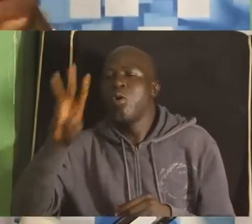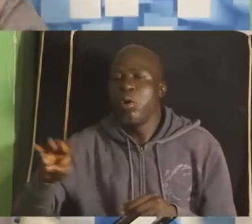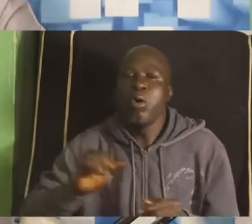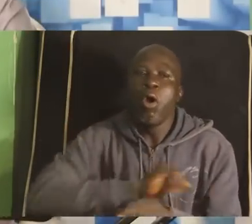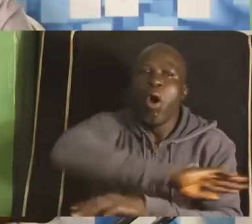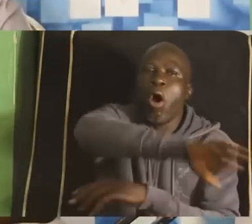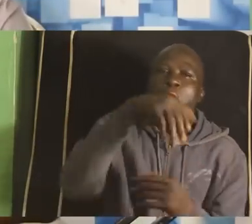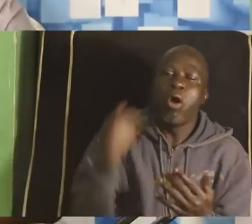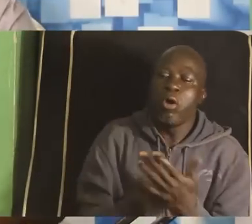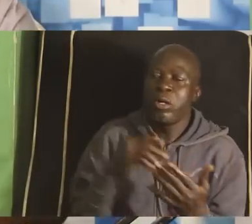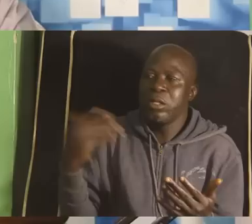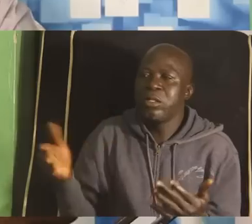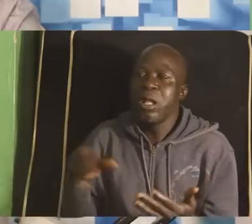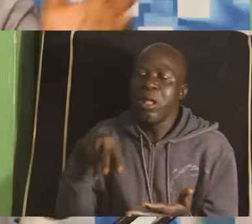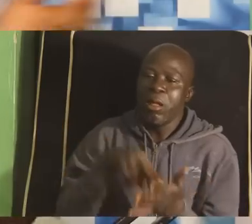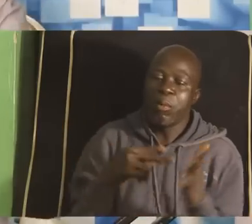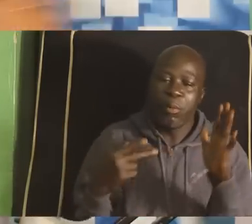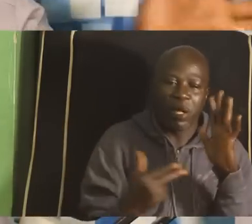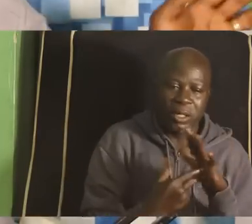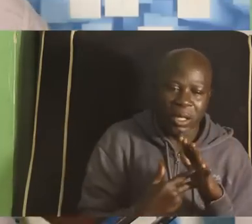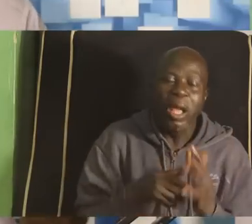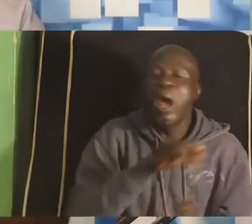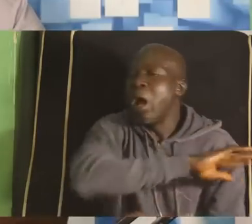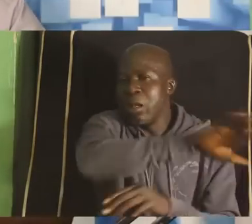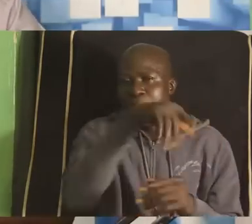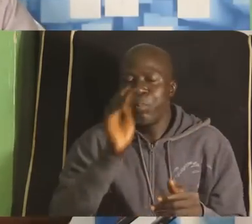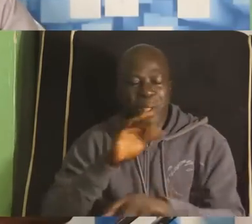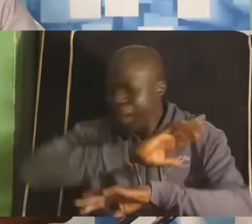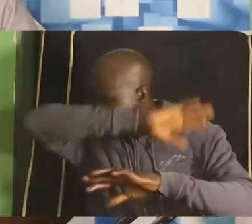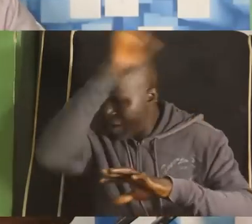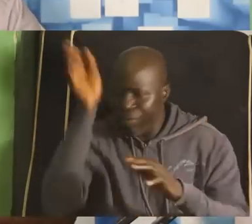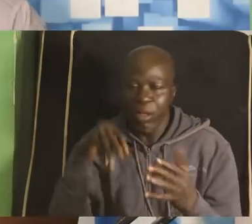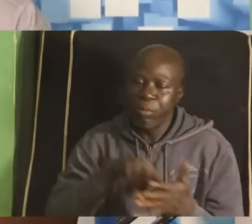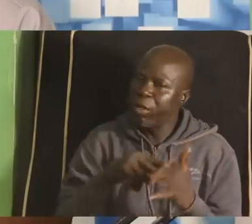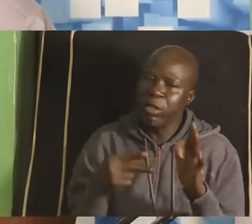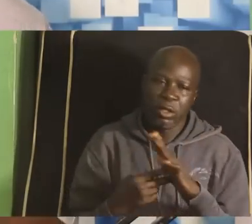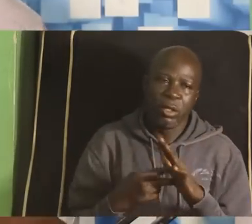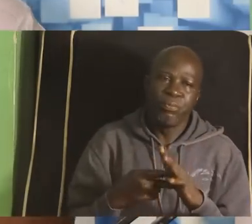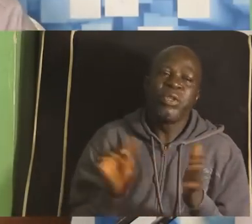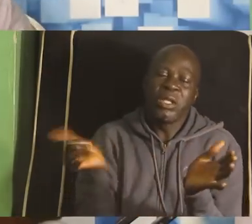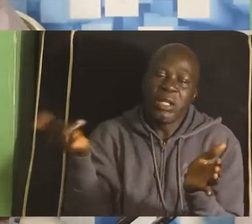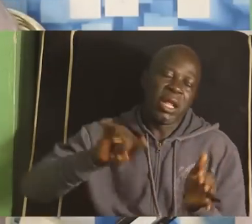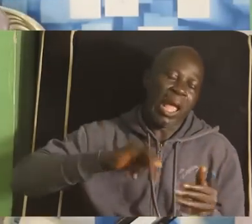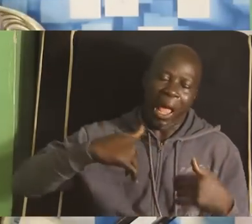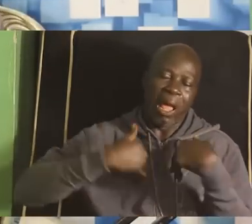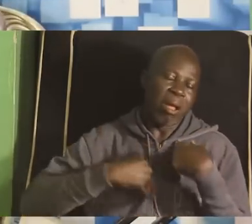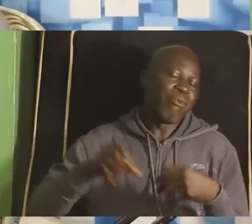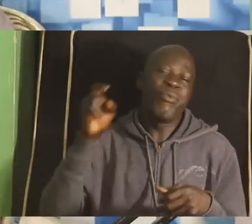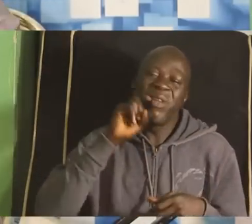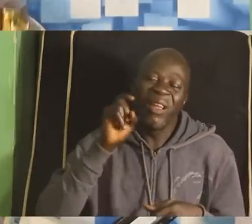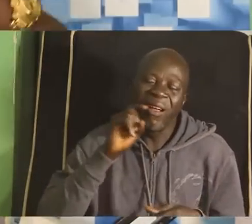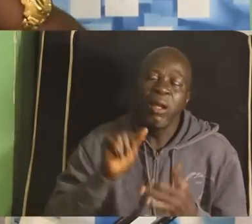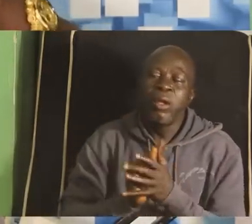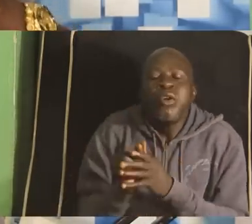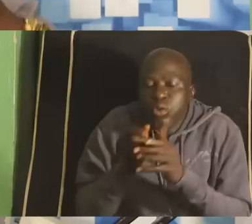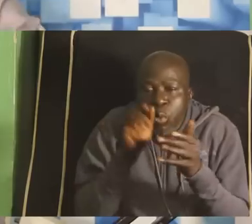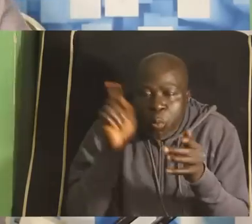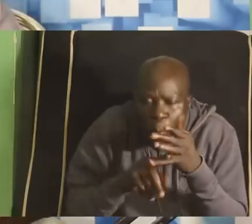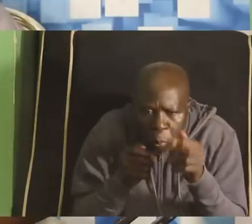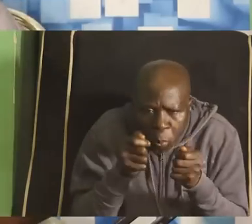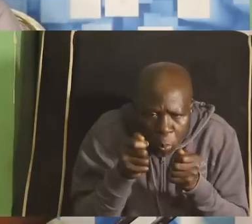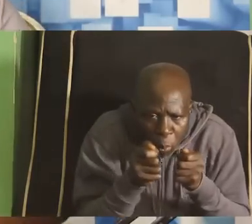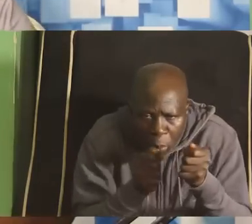pata. This thing that I mentioned, and the one I cannot mention, they have this mirror, what if you monitor